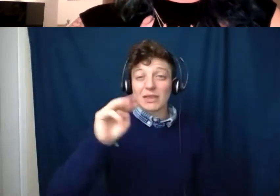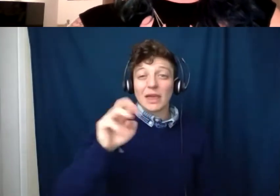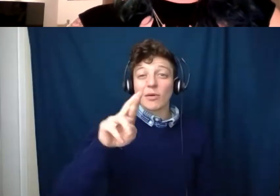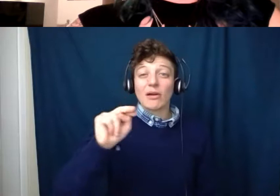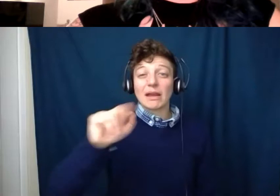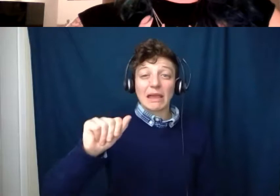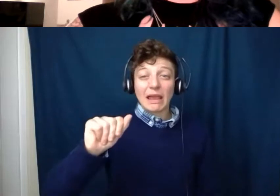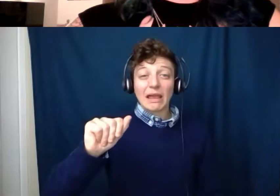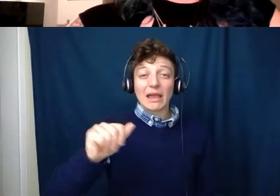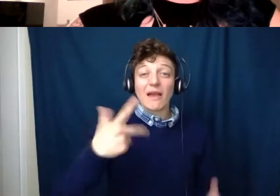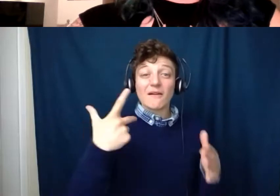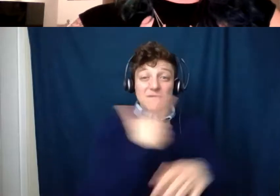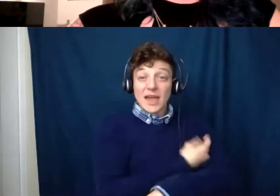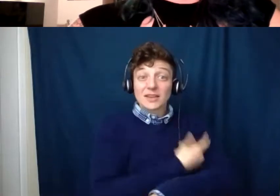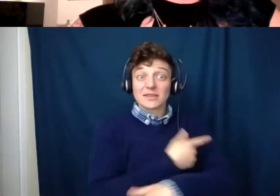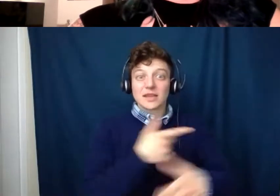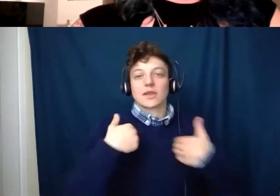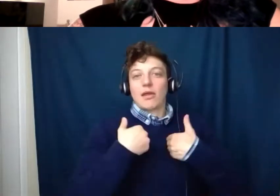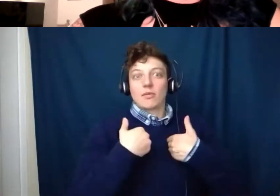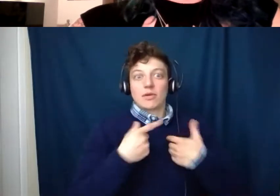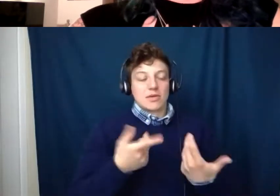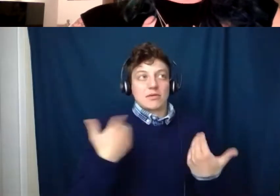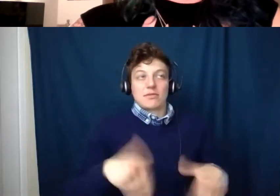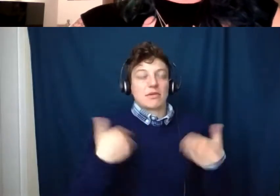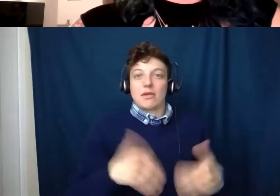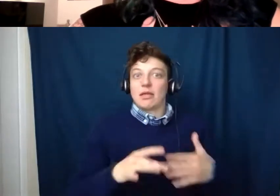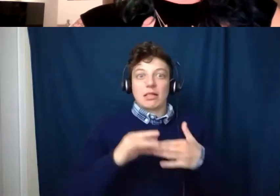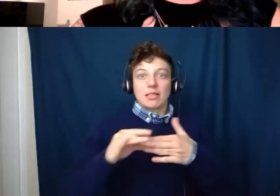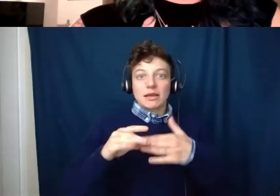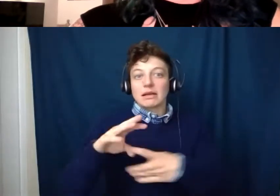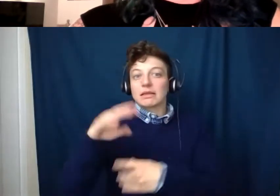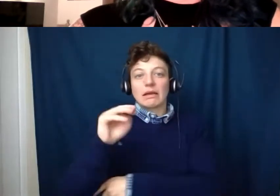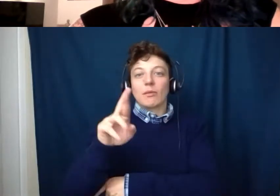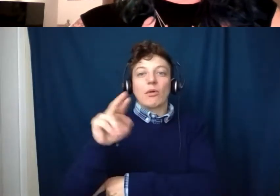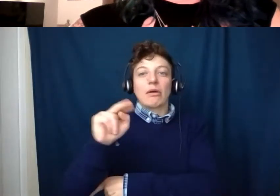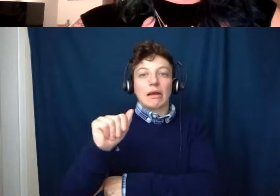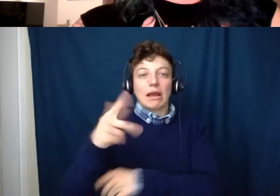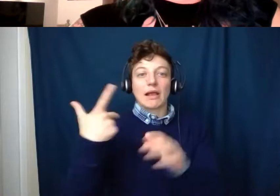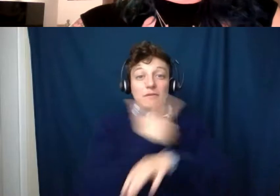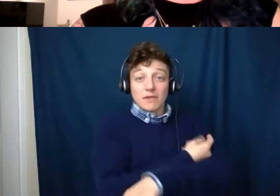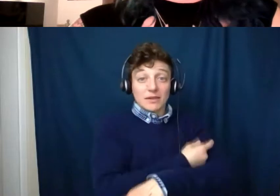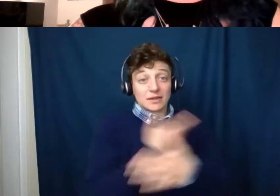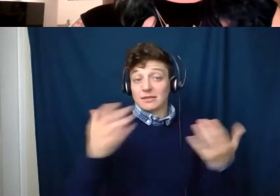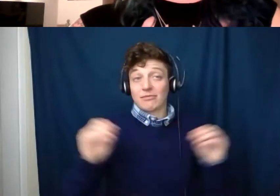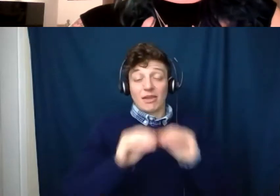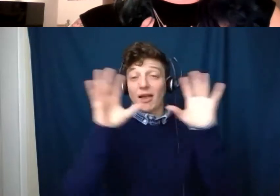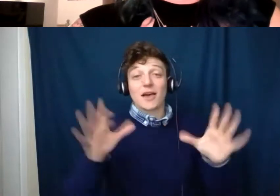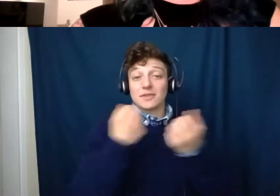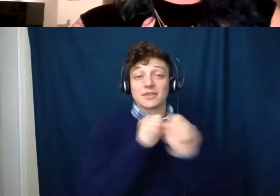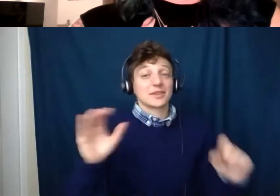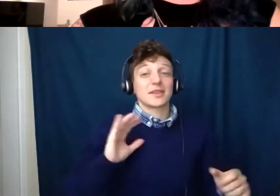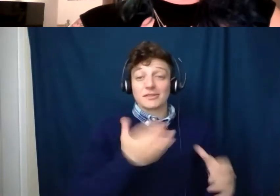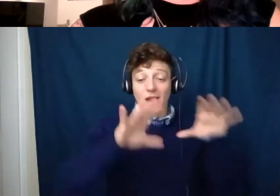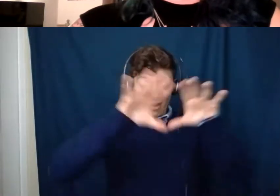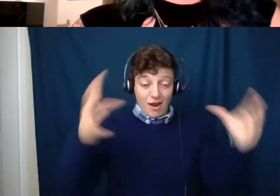that guy was on the forefront of mRNA vaccines, which now obviously saved all of our collective butts the past